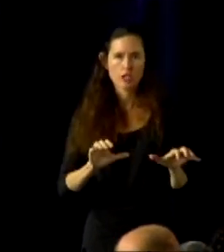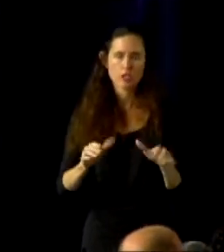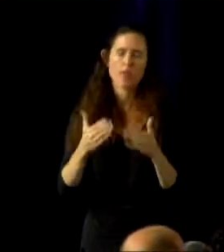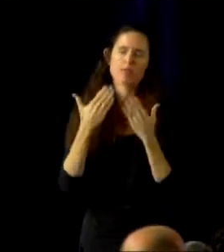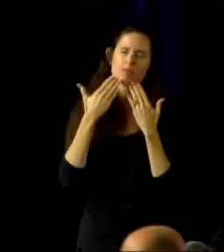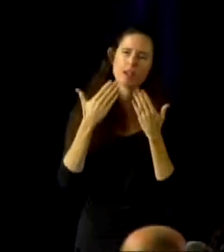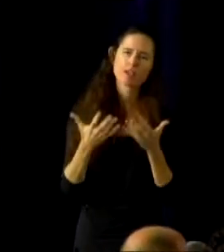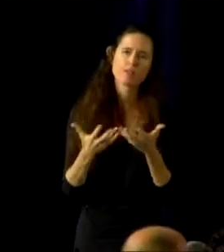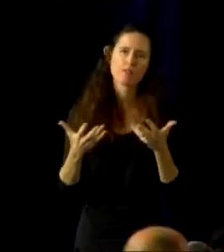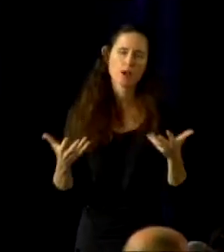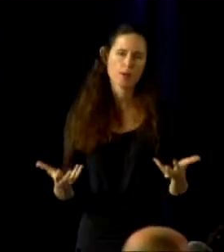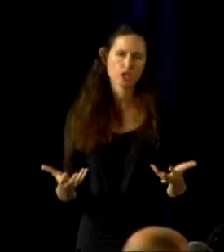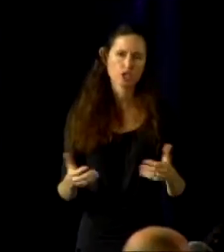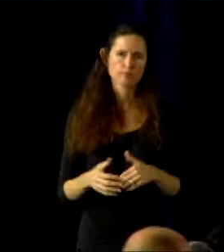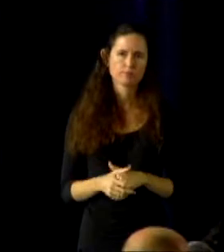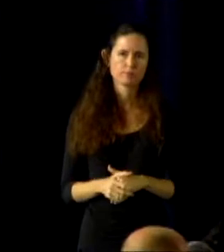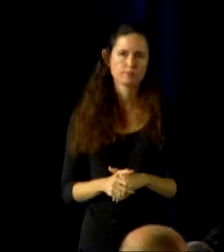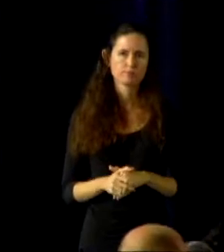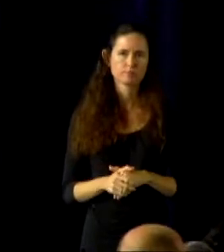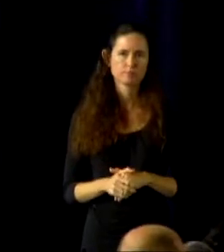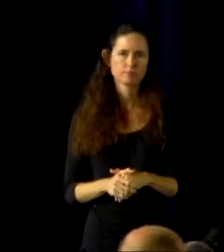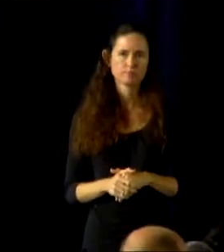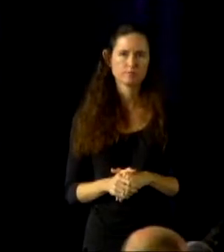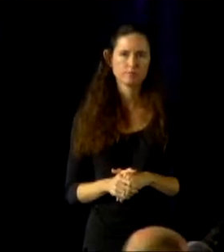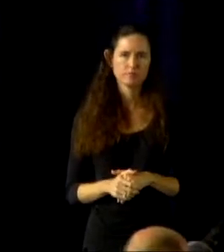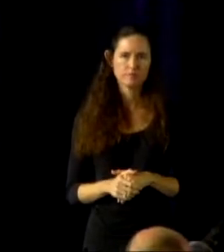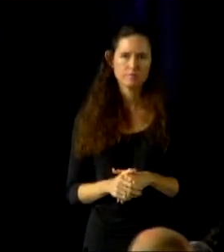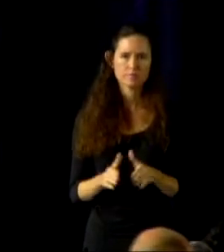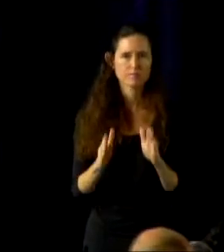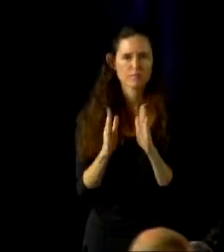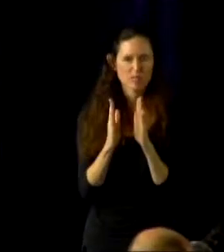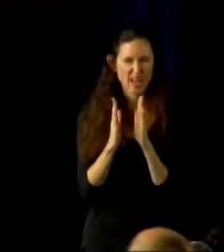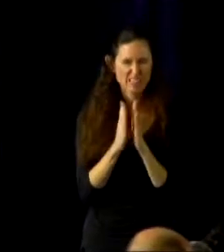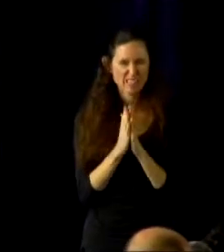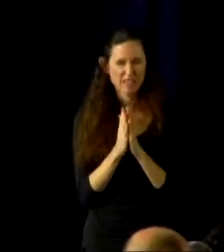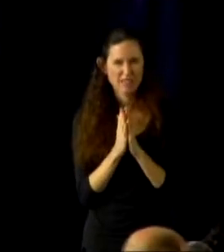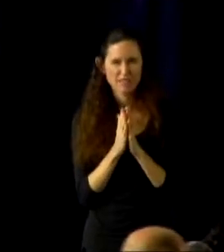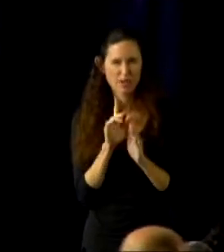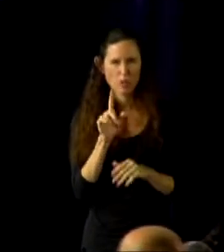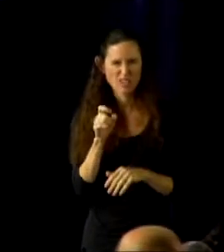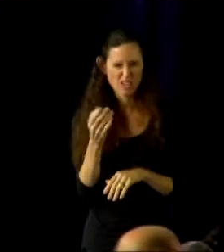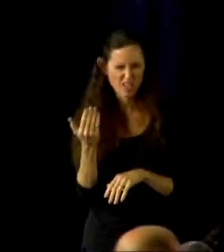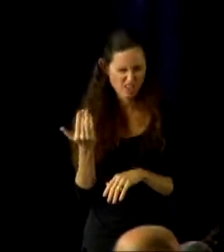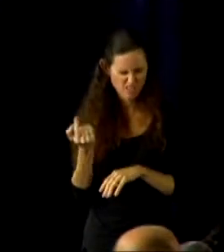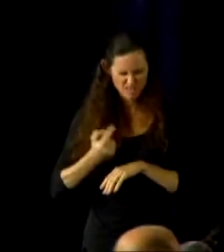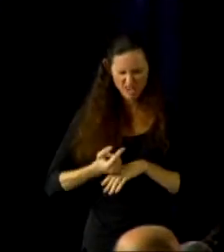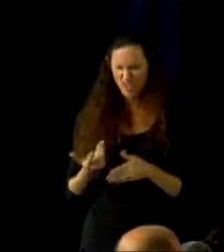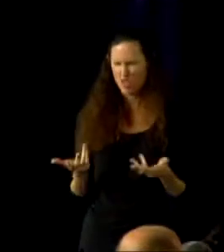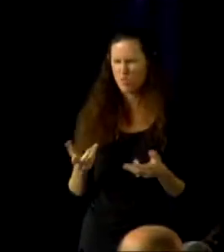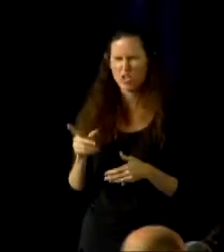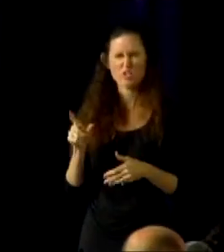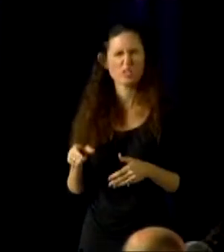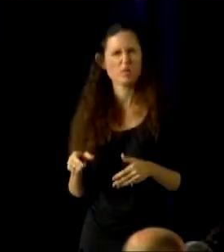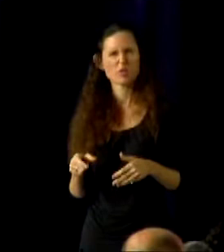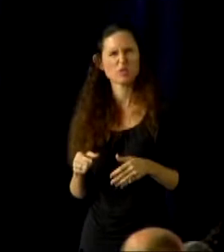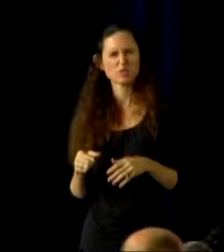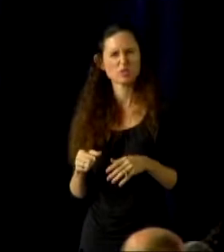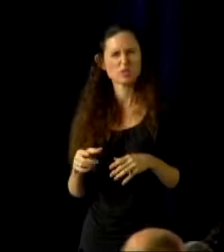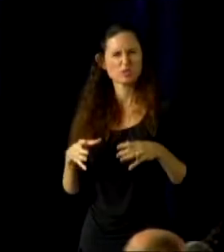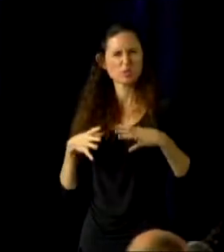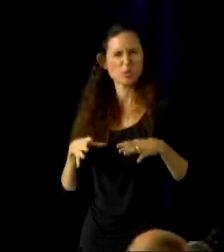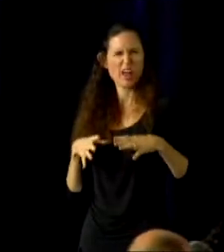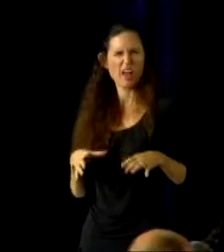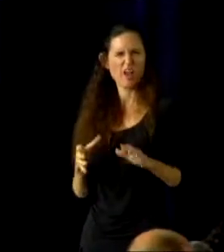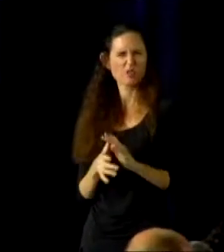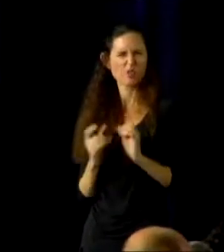thank you very much for that. You know, I asked a dumb question the other day. I said, like, what are you supposed to wear to convocation? I've